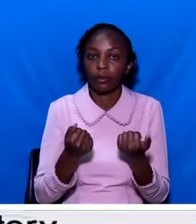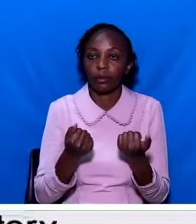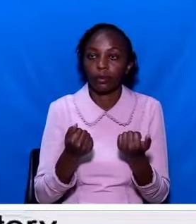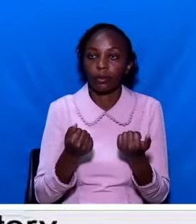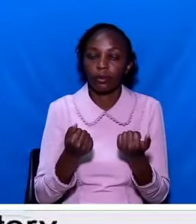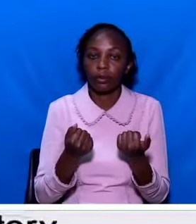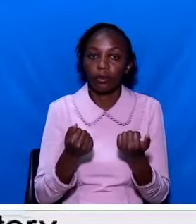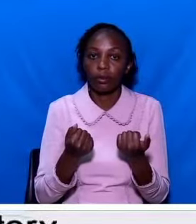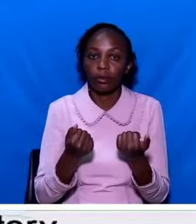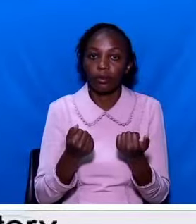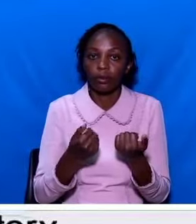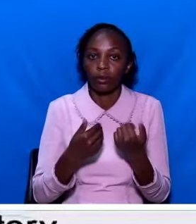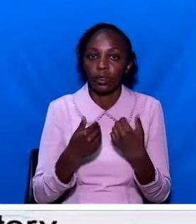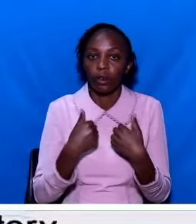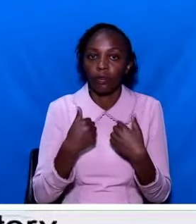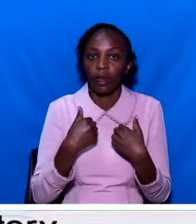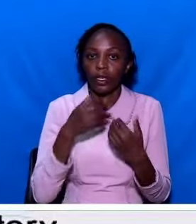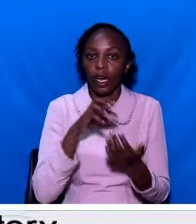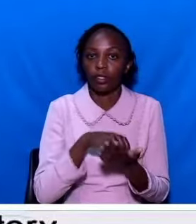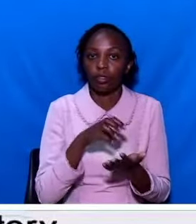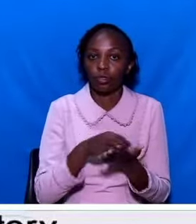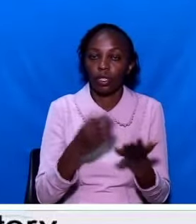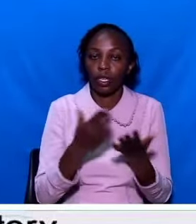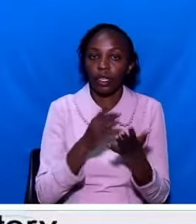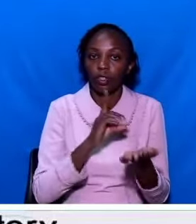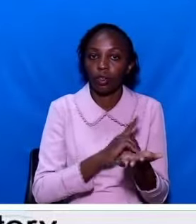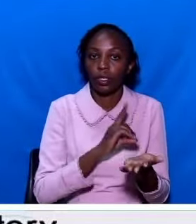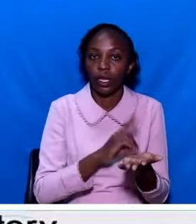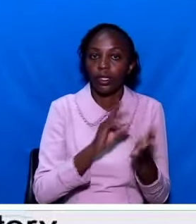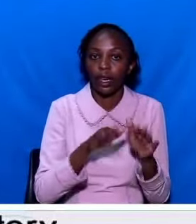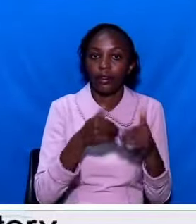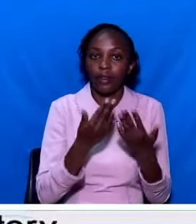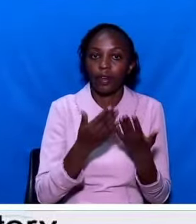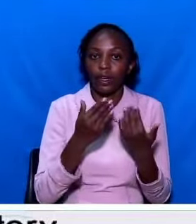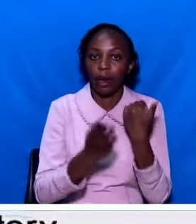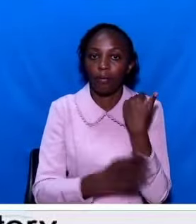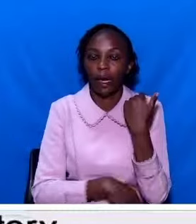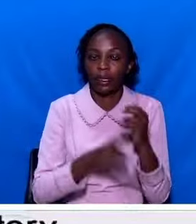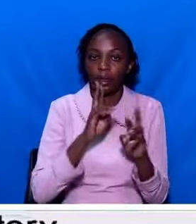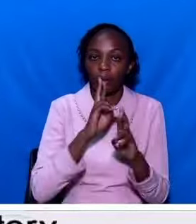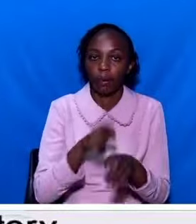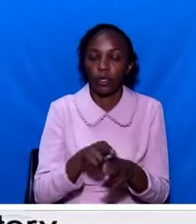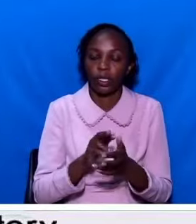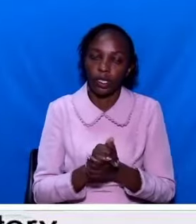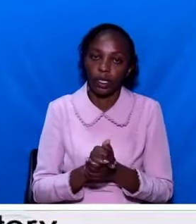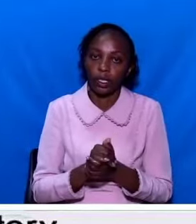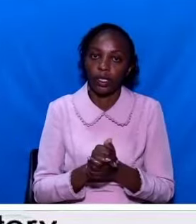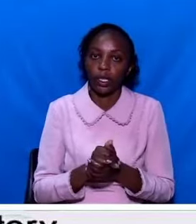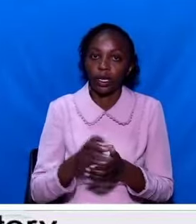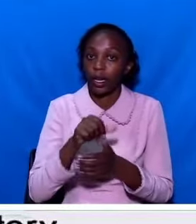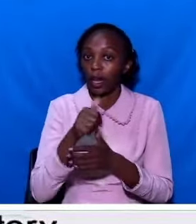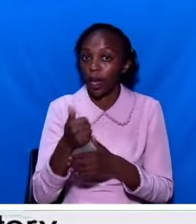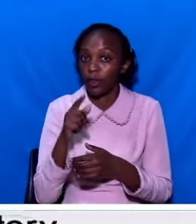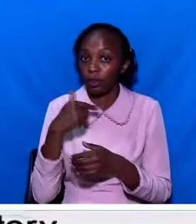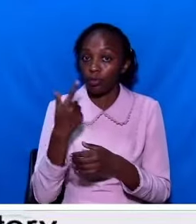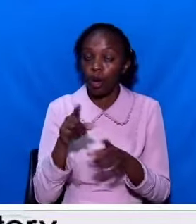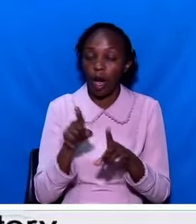You've just gone through a situation and the doctors have given you a bad report. Now, there are others who are also here